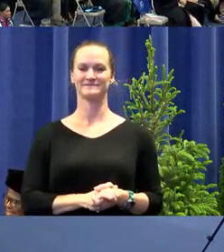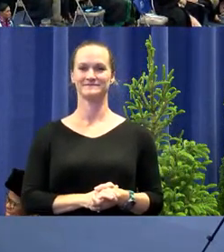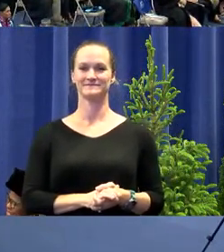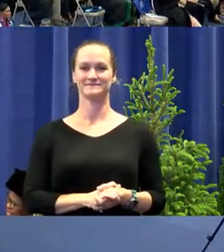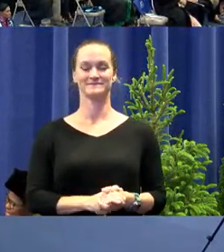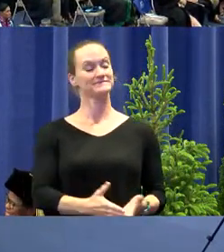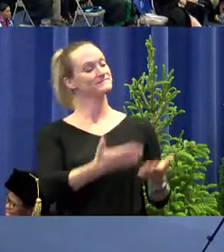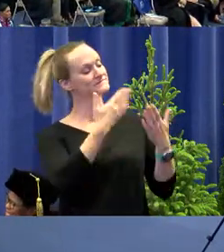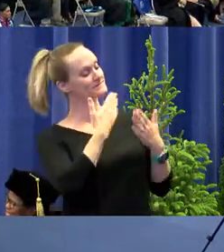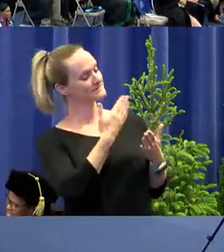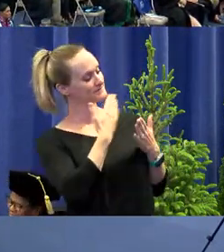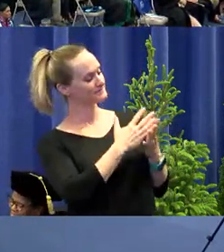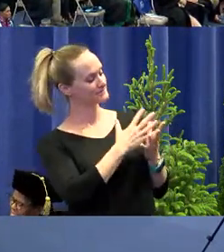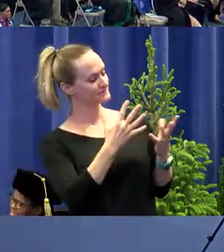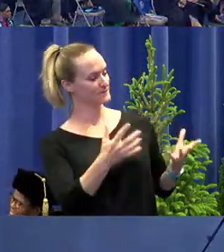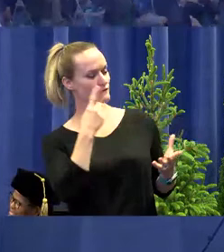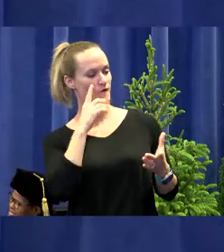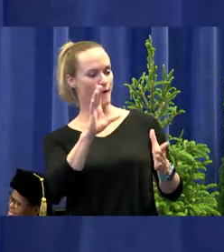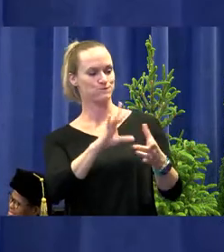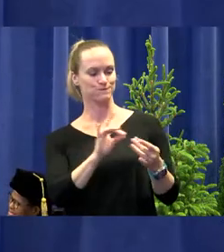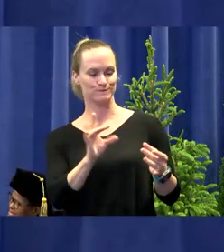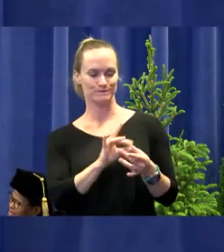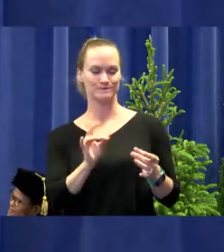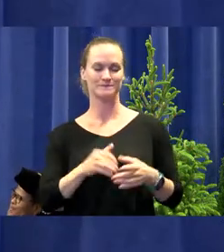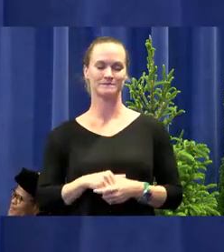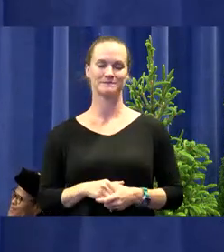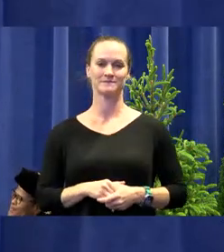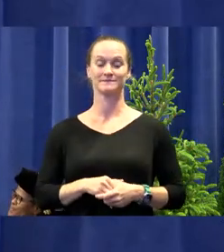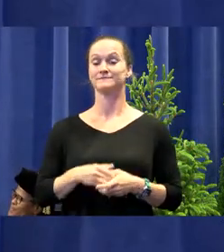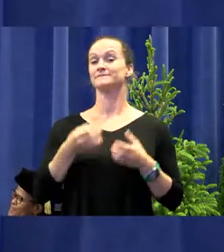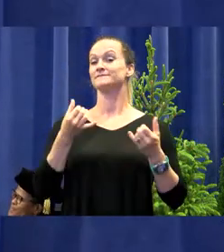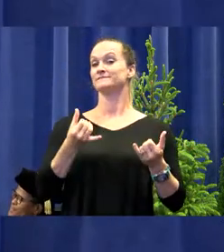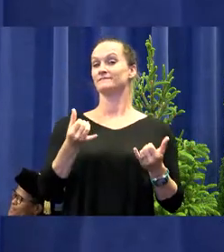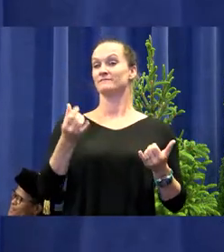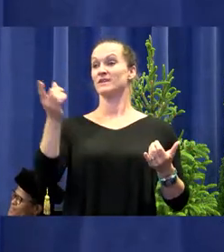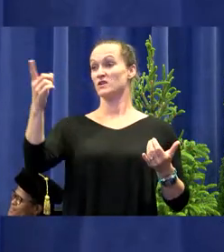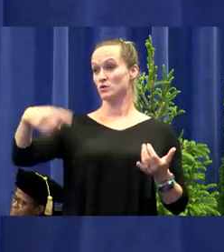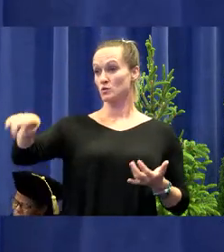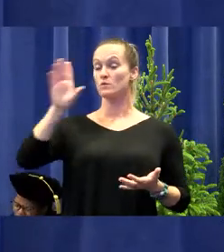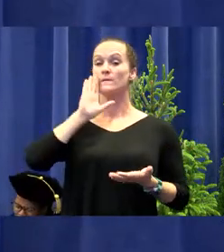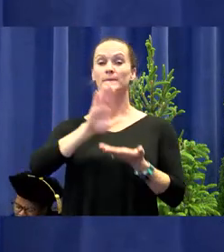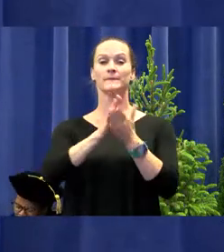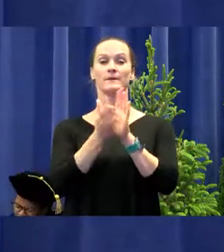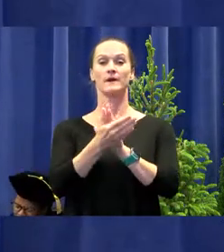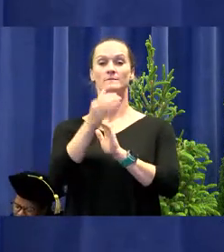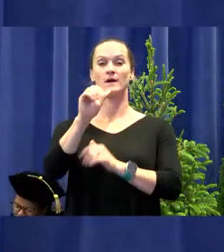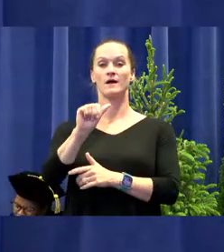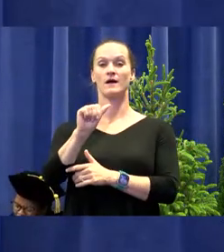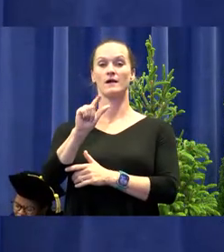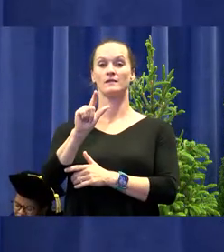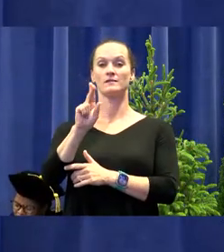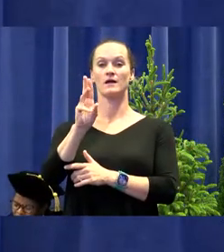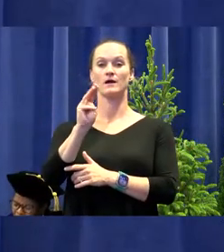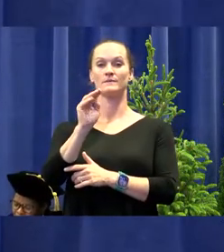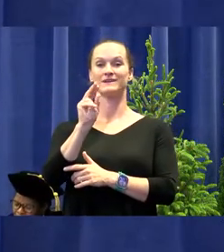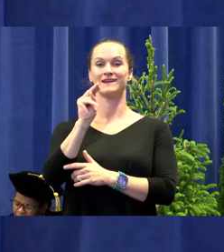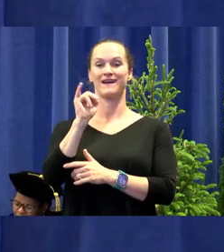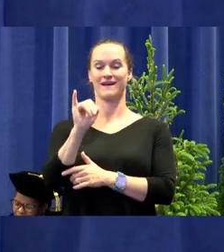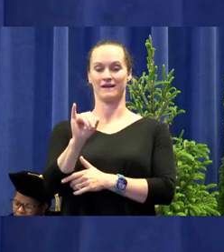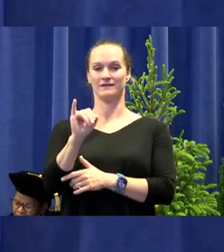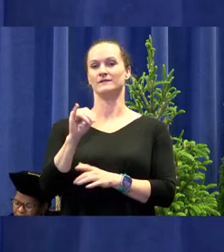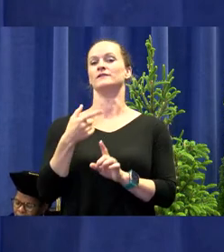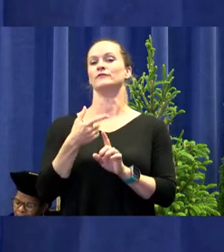Chia, thank you very much for your remarks. Today you become alums of this great university, a distinction that is yours